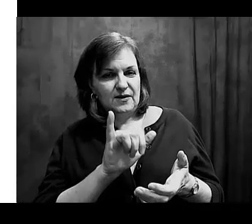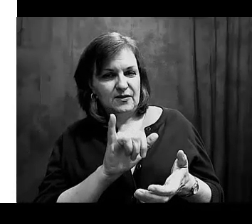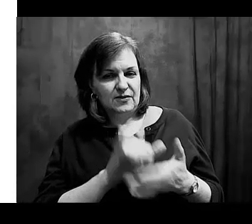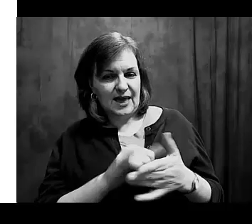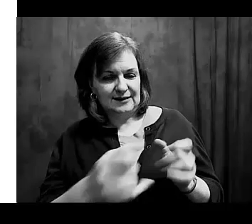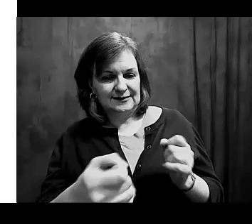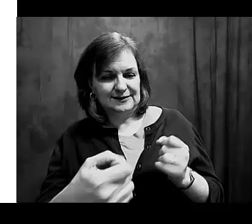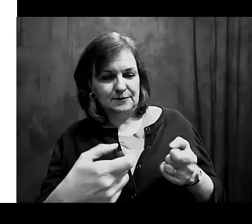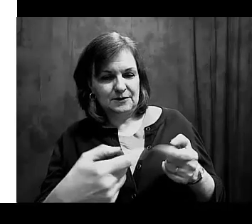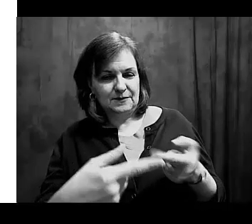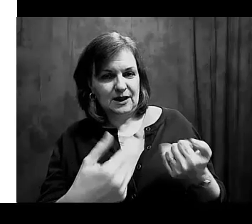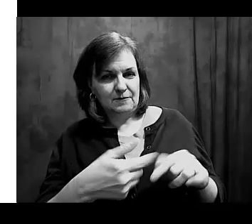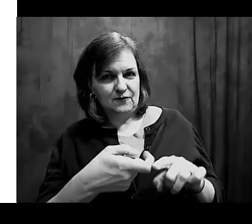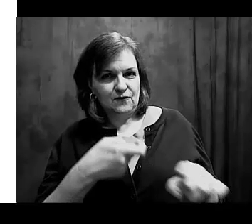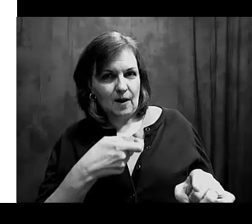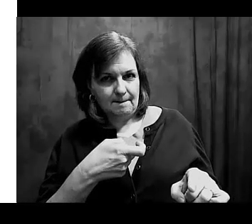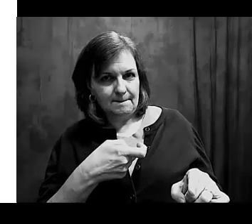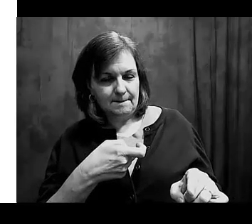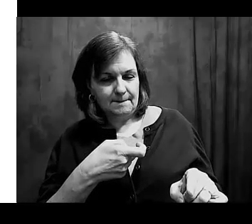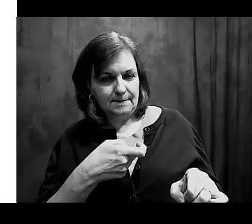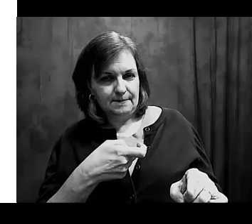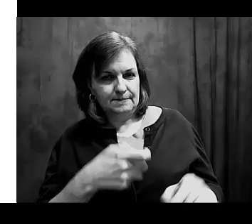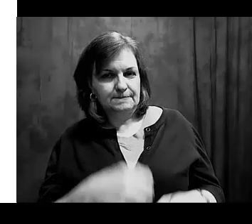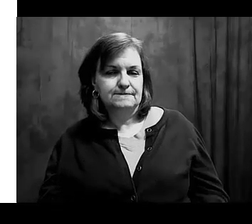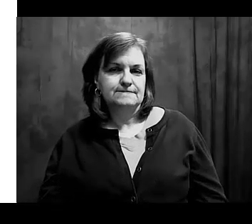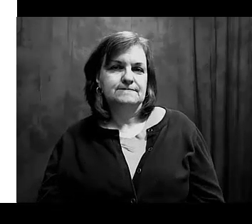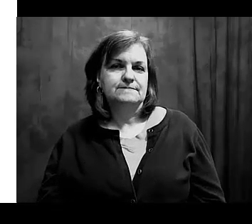is that if the receptive field is smaller,